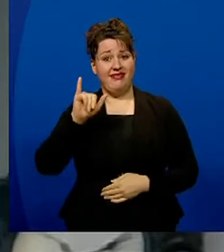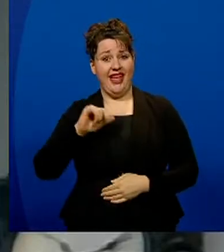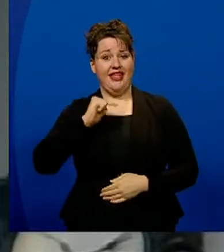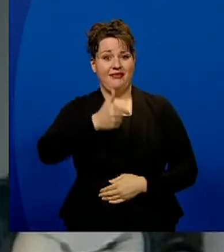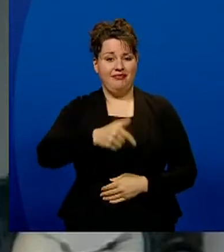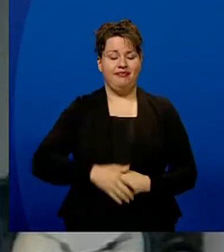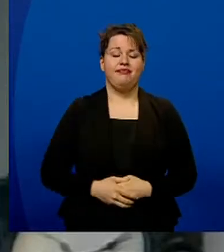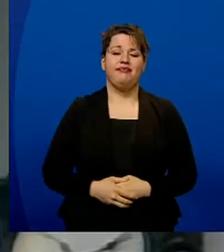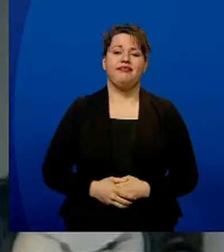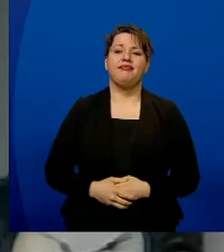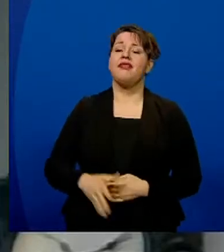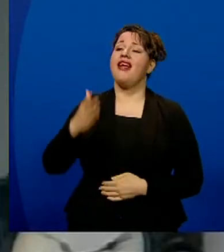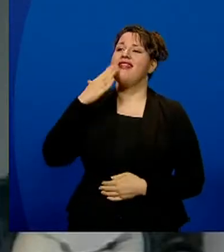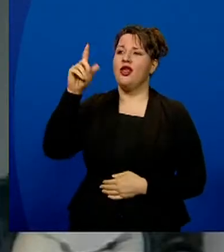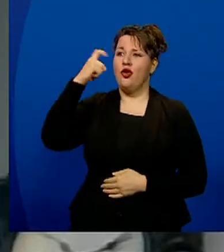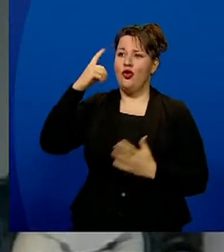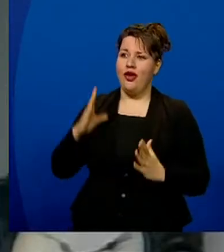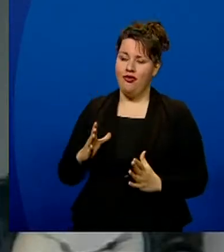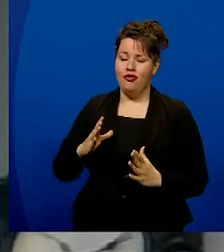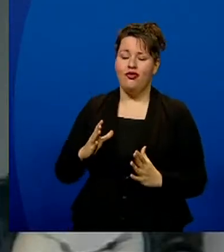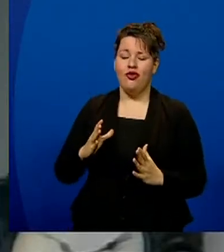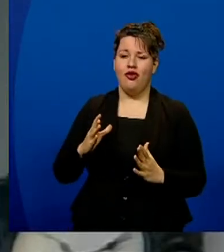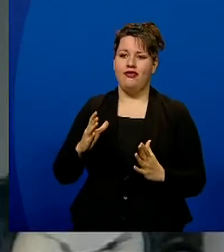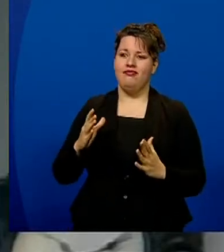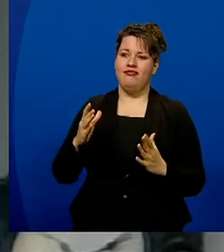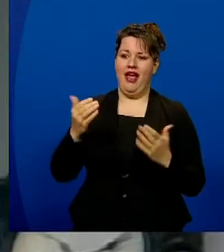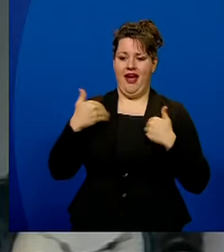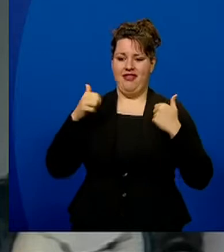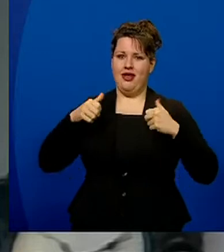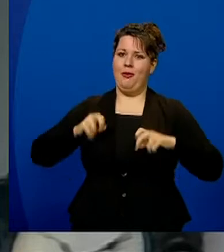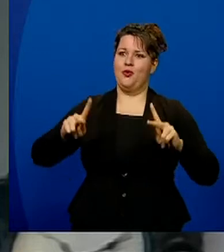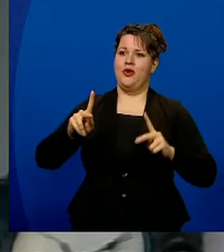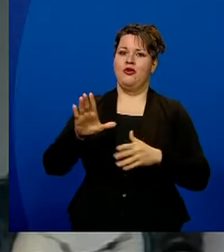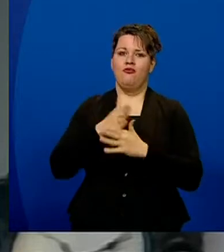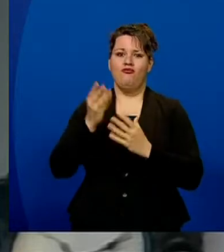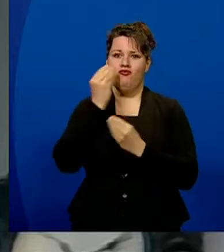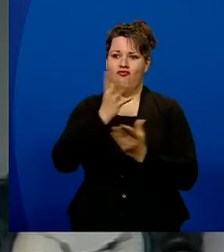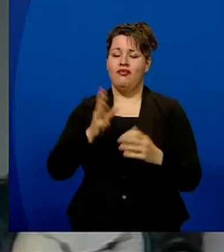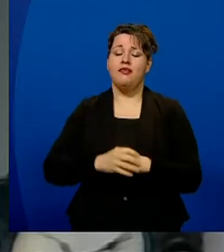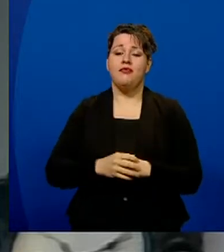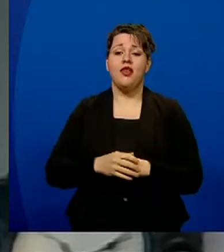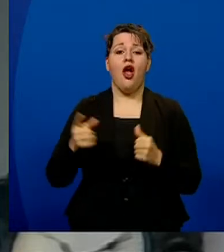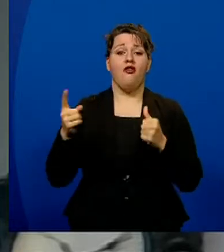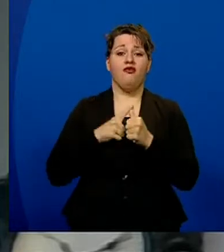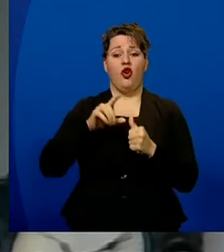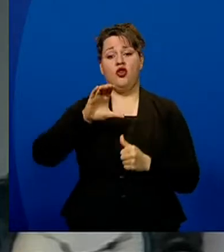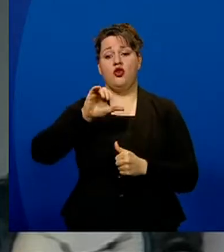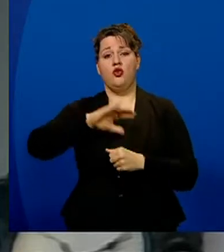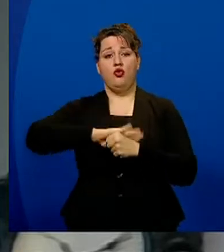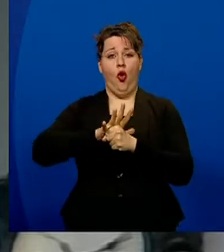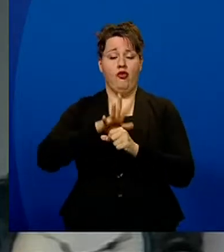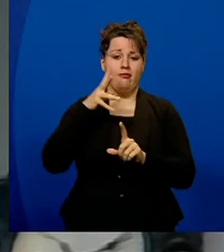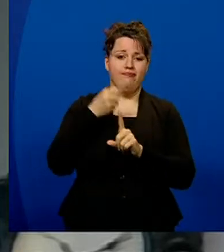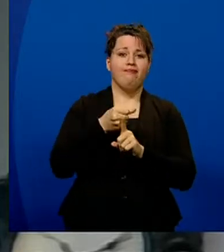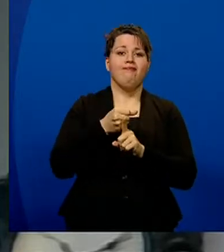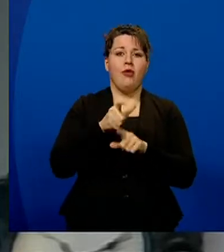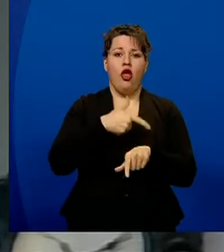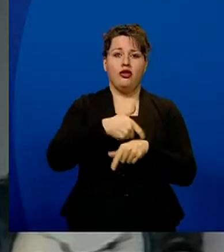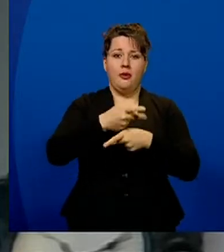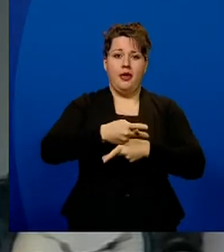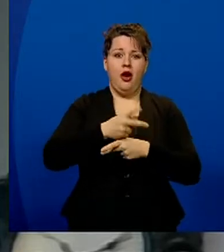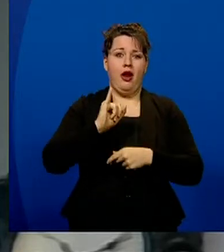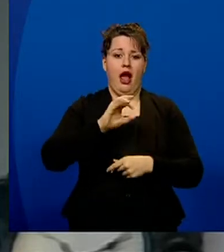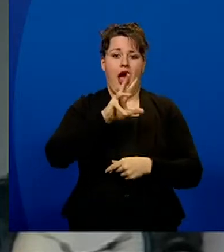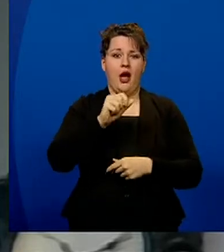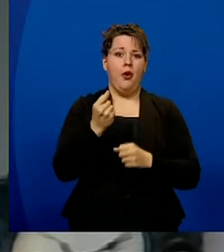Thank you, Governor Reynolds, for this opportunity to share our story. We had our first case of COVID-19 in long-term care in